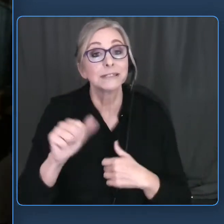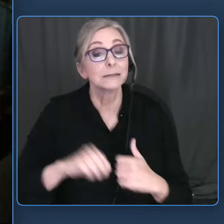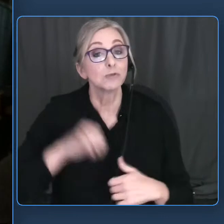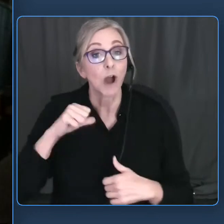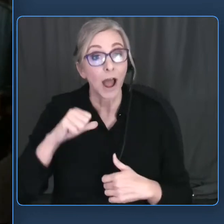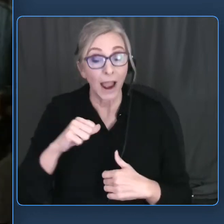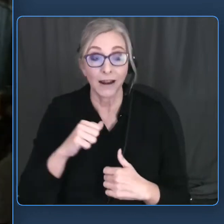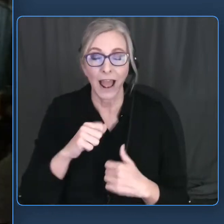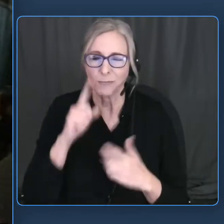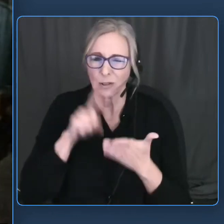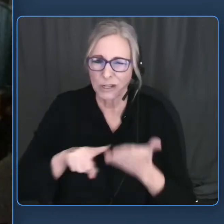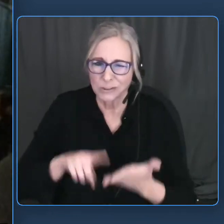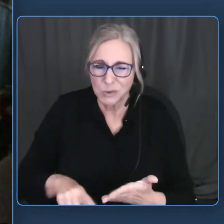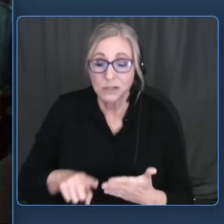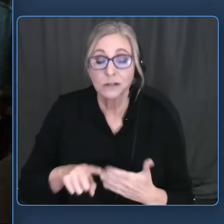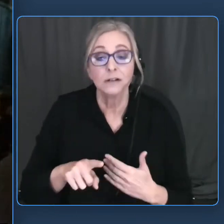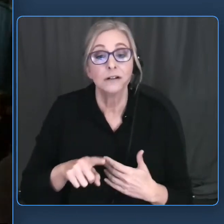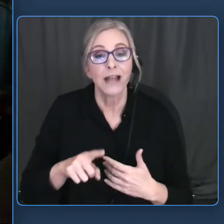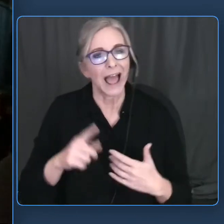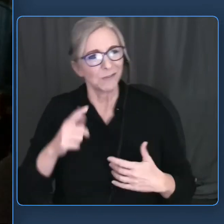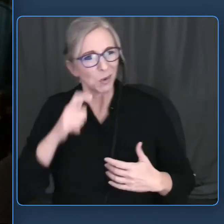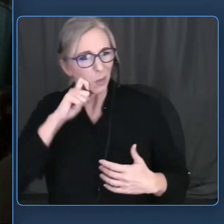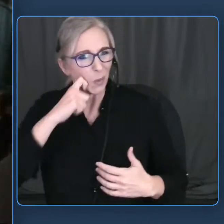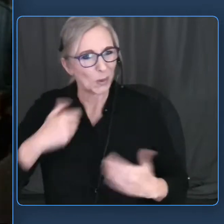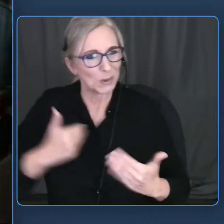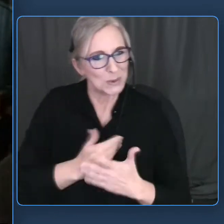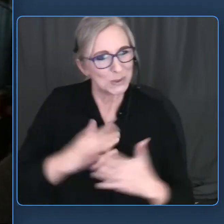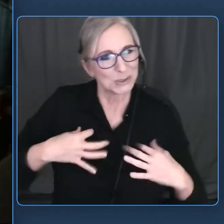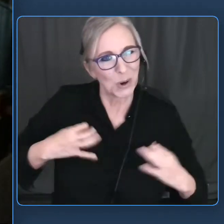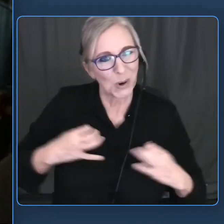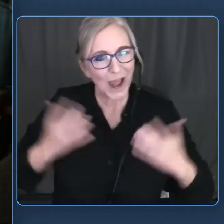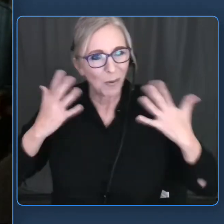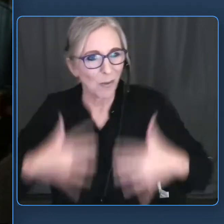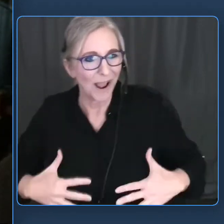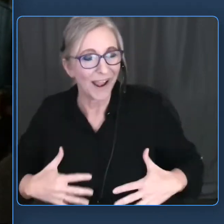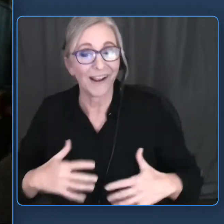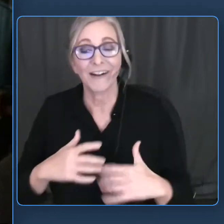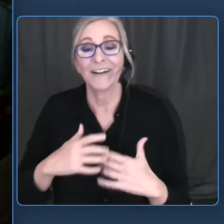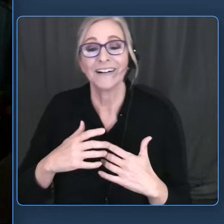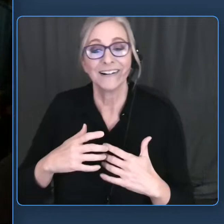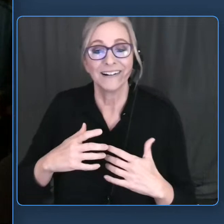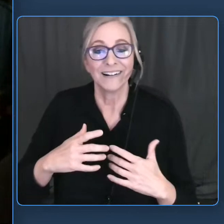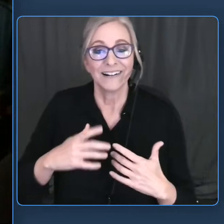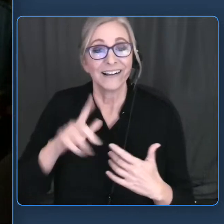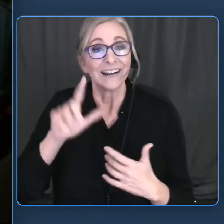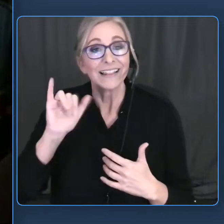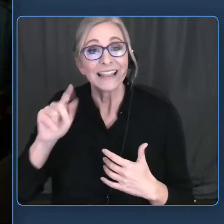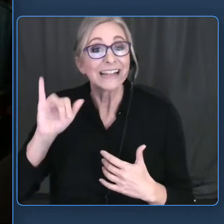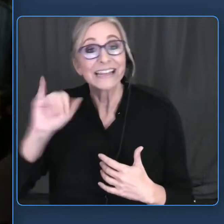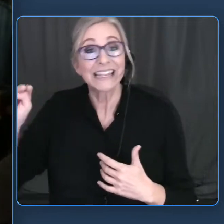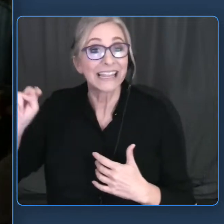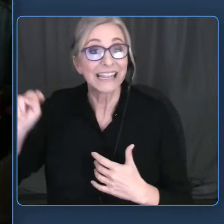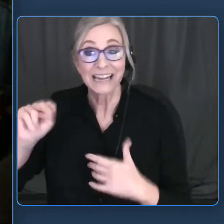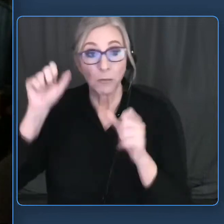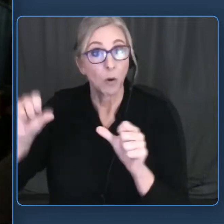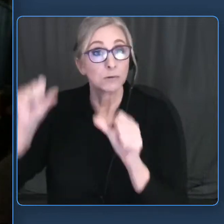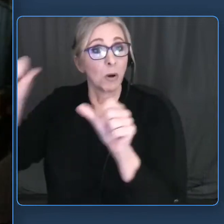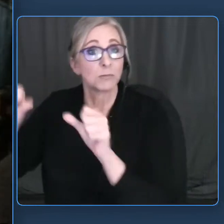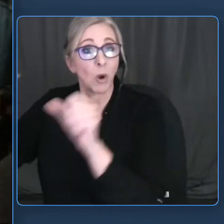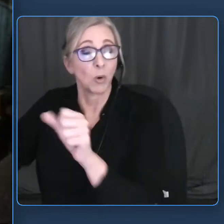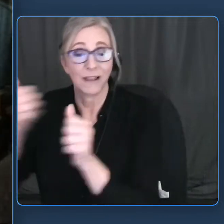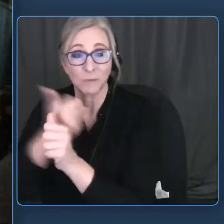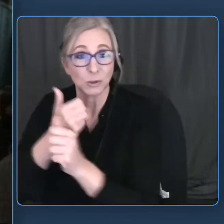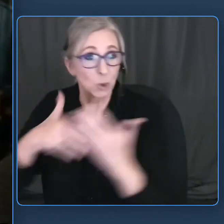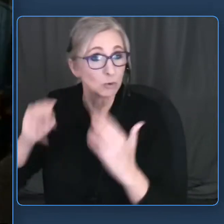it. One, I have a cool new shirt I'm going to wear, and I'm going to in LinkedIn and everywhere that I could possibly post it in social. I'm